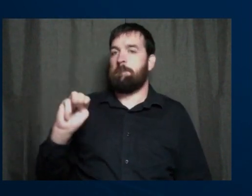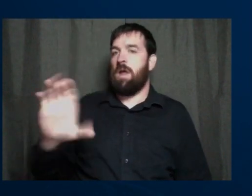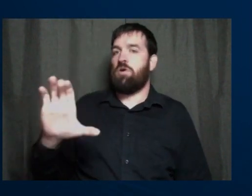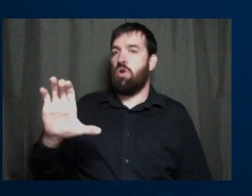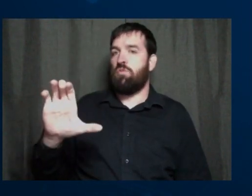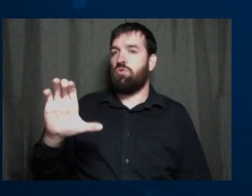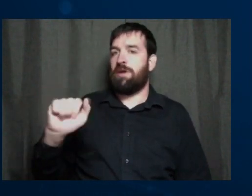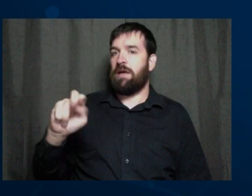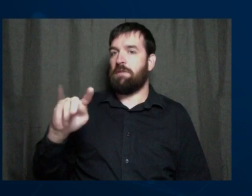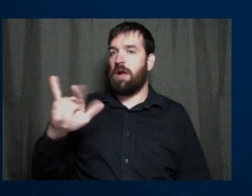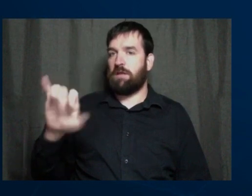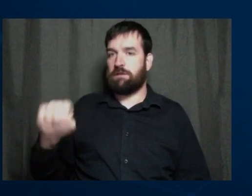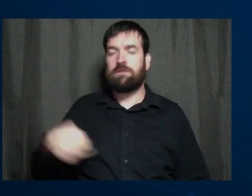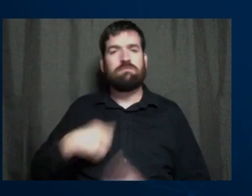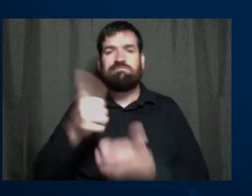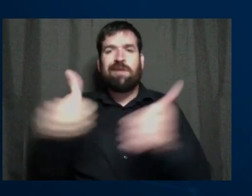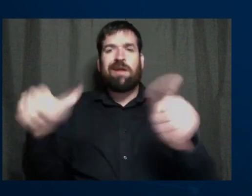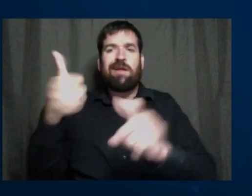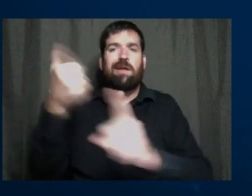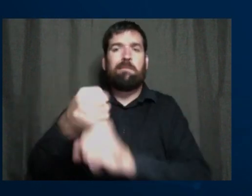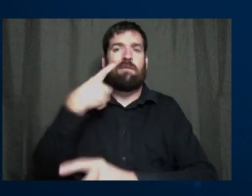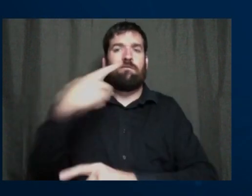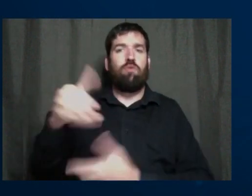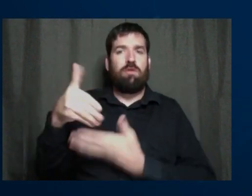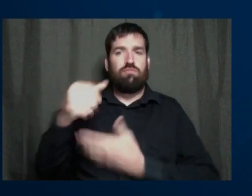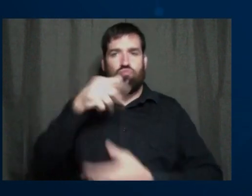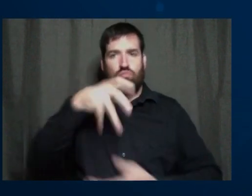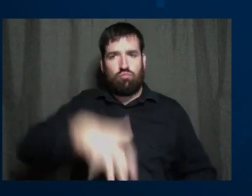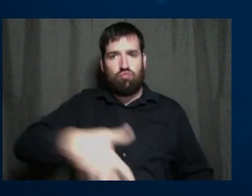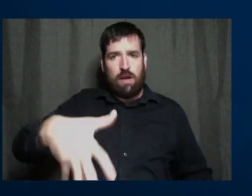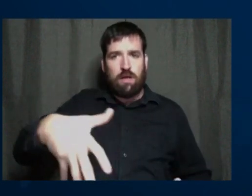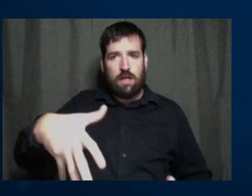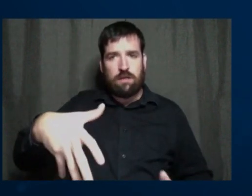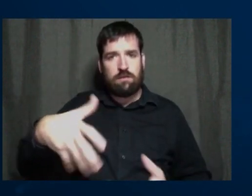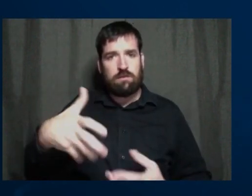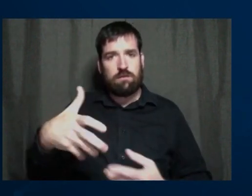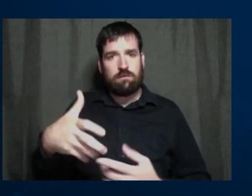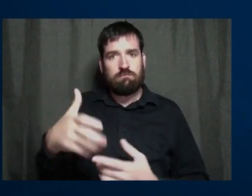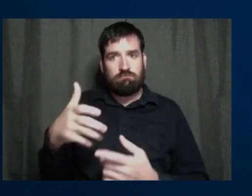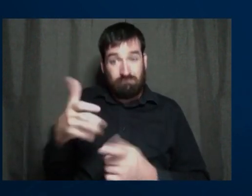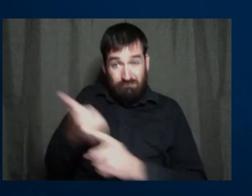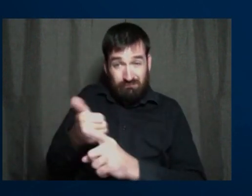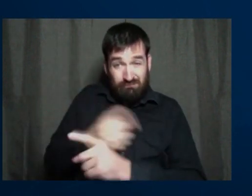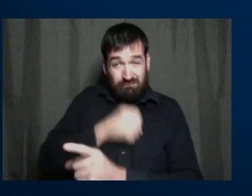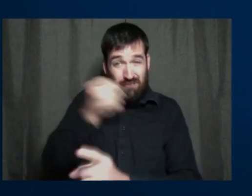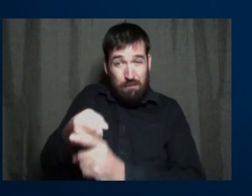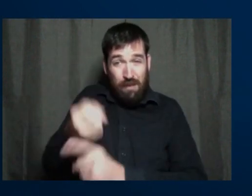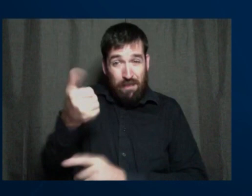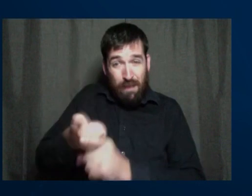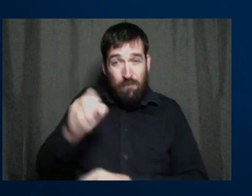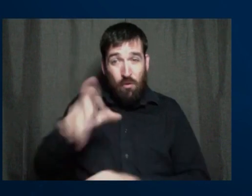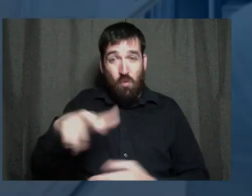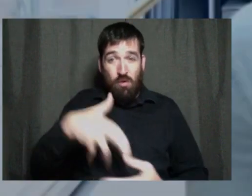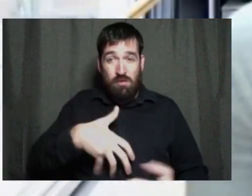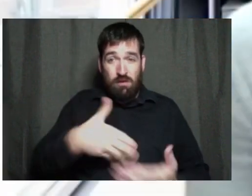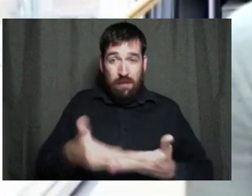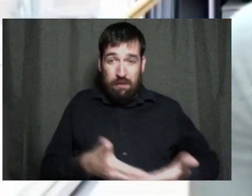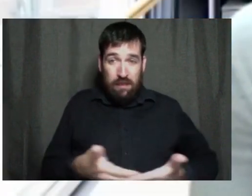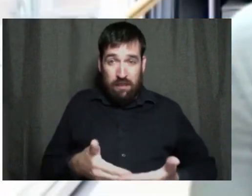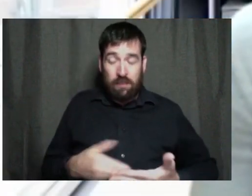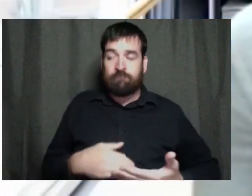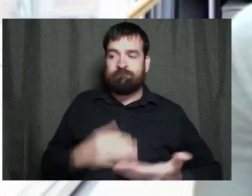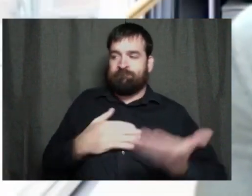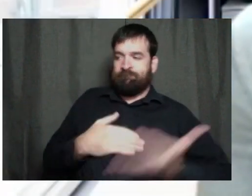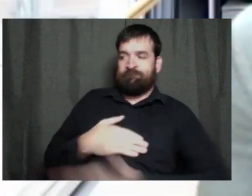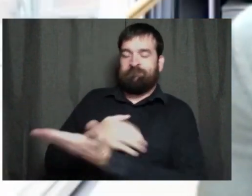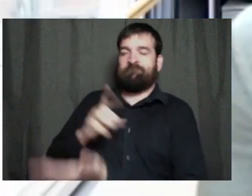will it have on them or the baby if a pregnant person gets monoclonal antibodies? Do you know about that? I would probably defer to